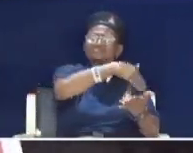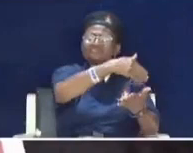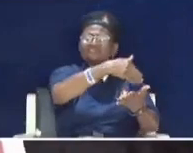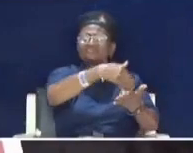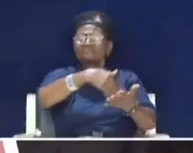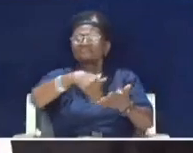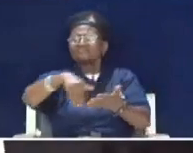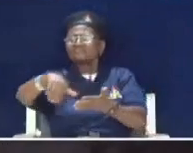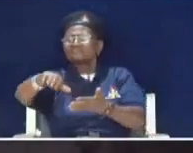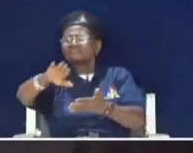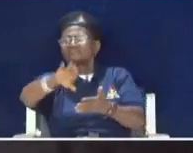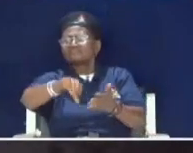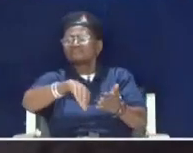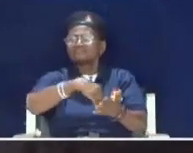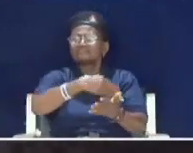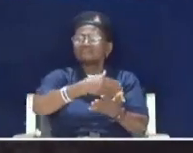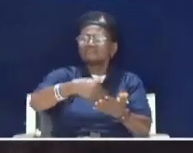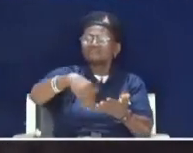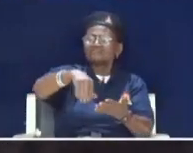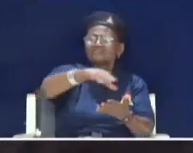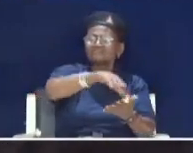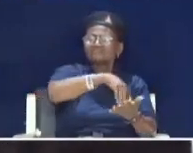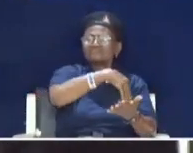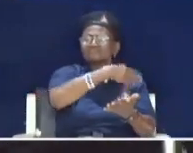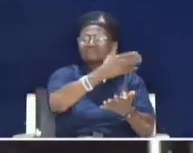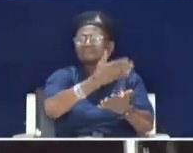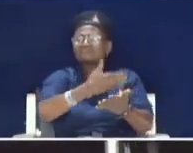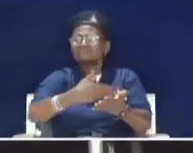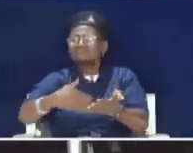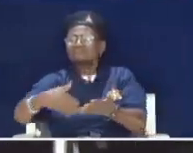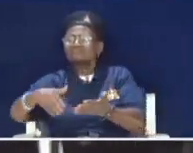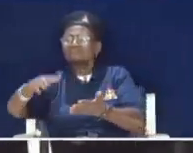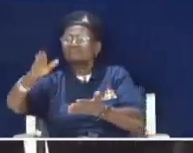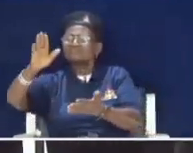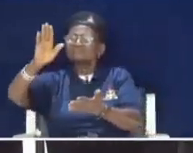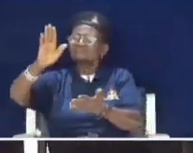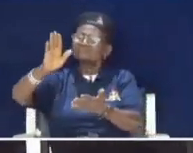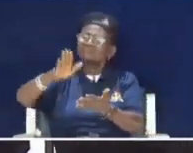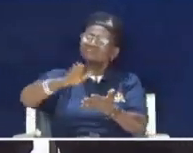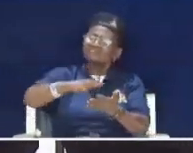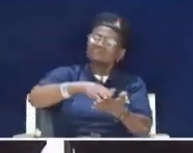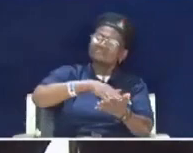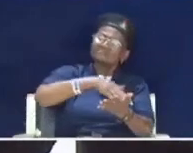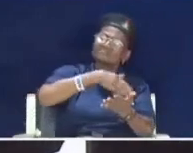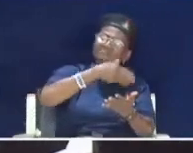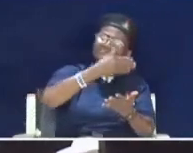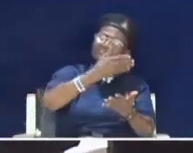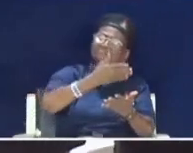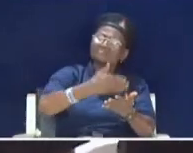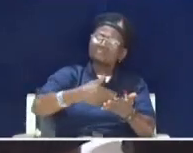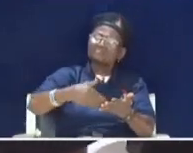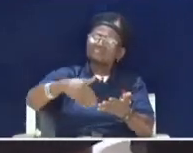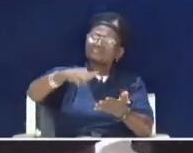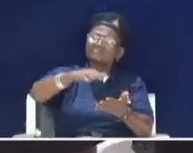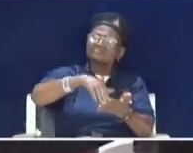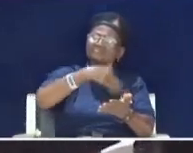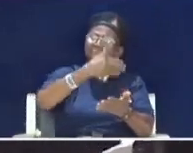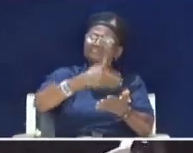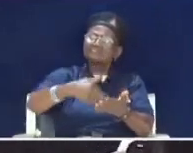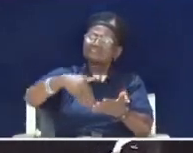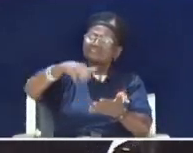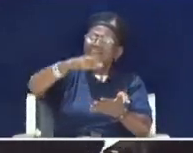When the world is tossing you like a sheep upon the sea, he